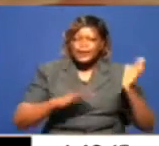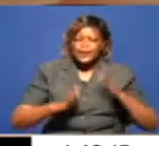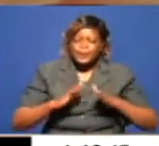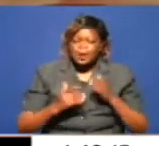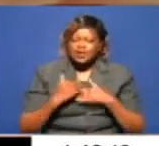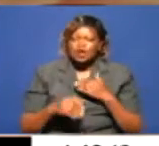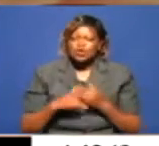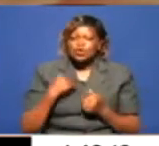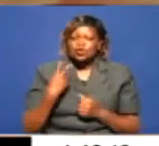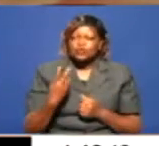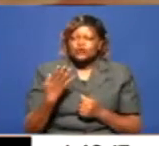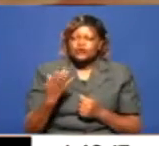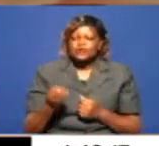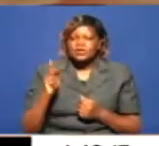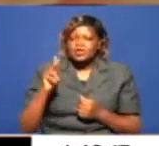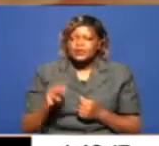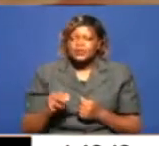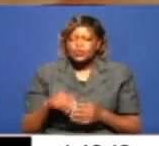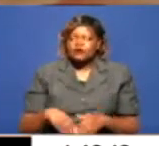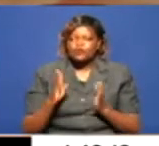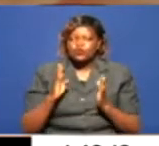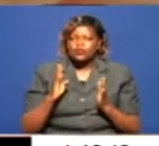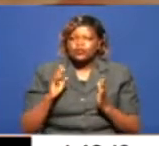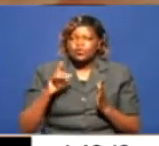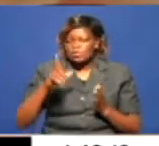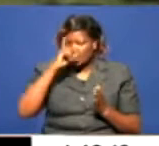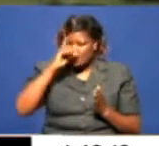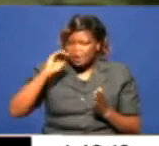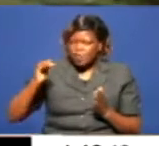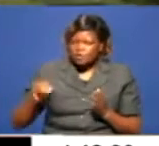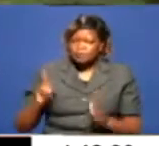construct 250 kilometers of roads in Laikipia County.